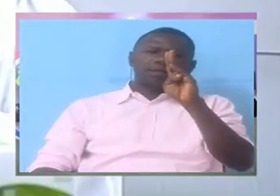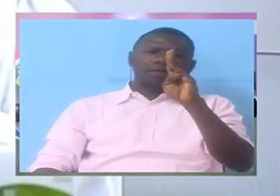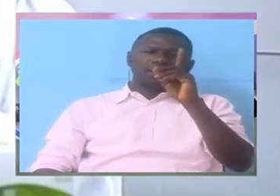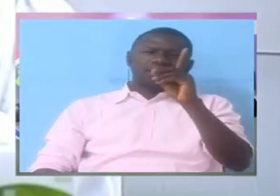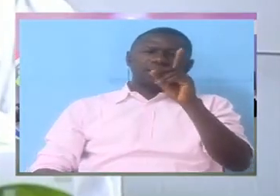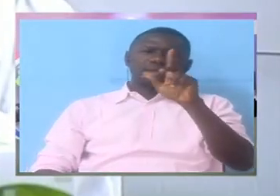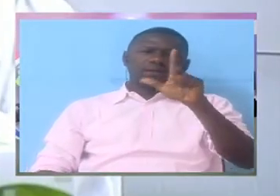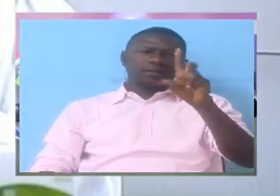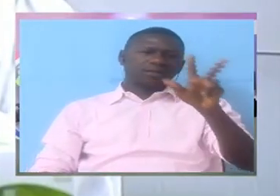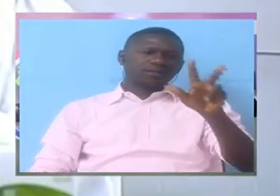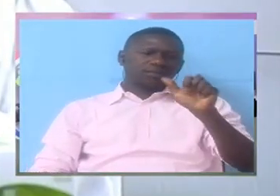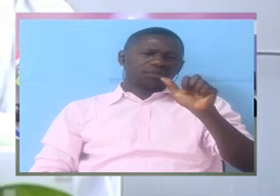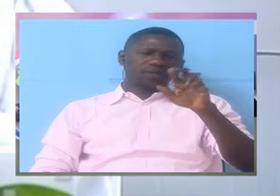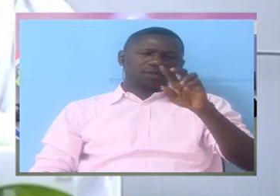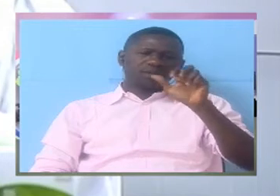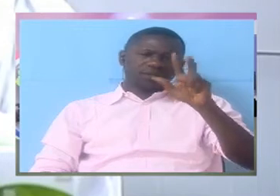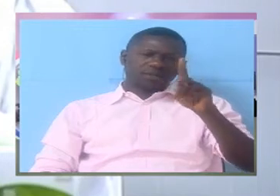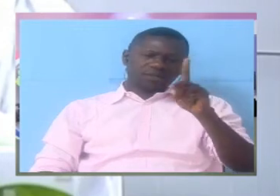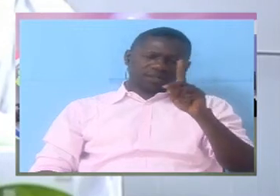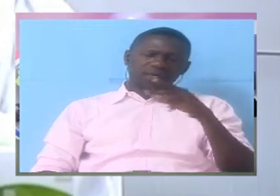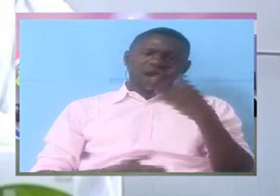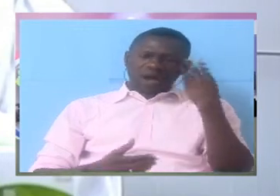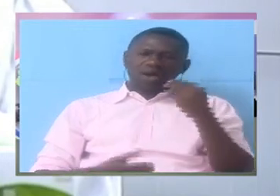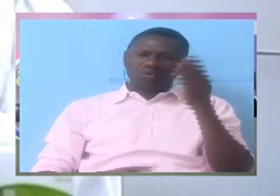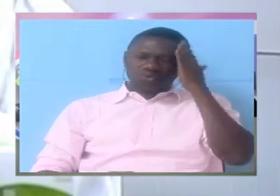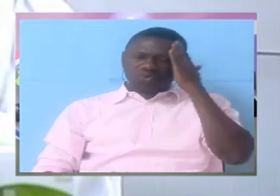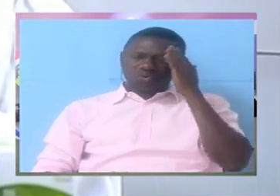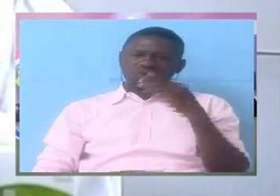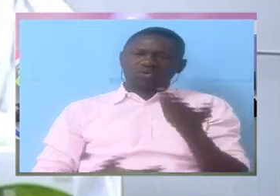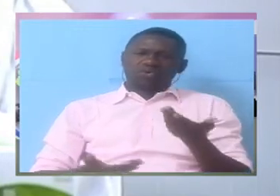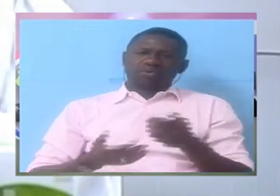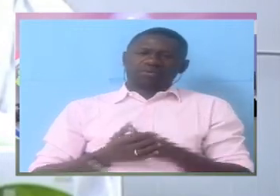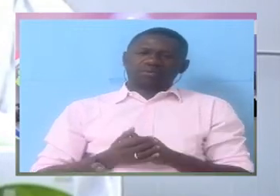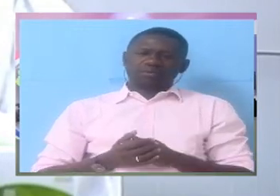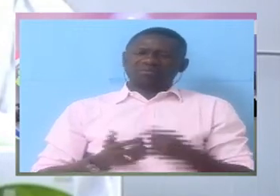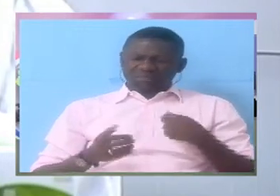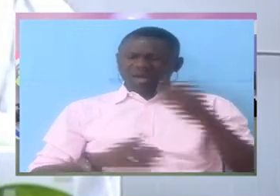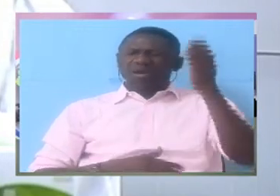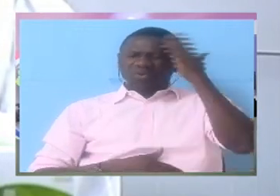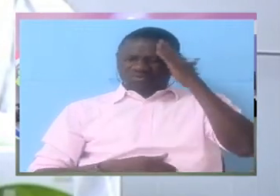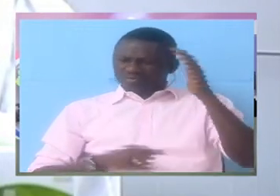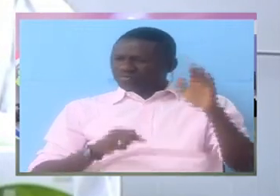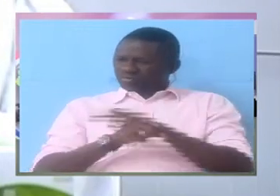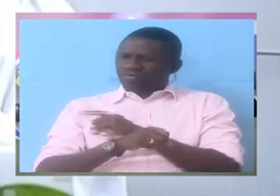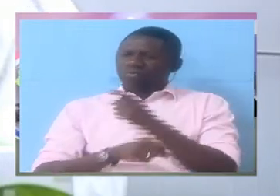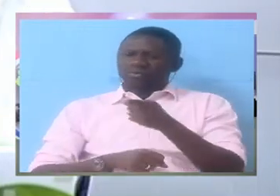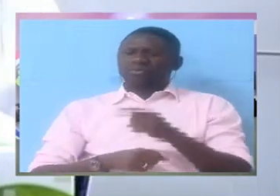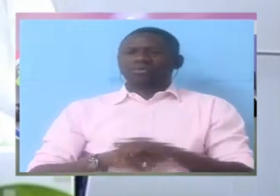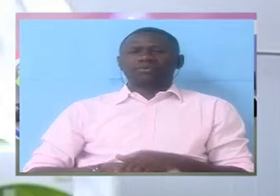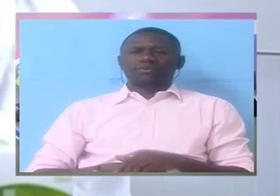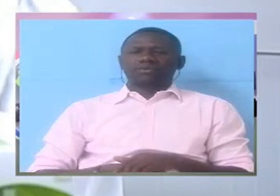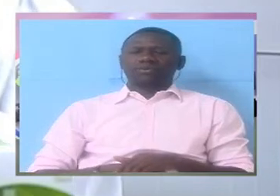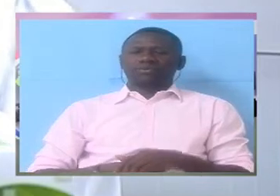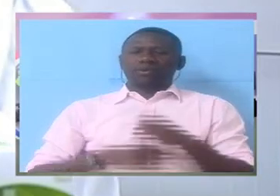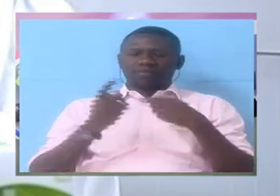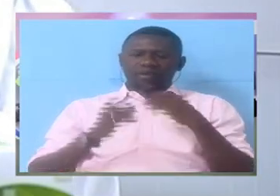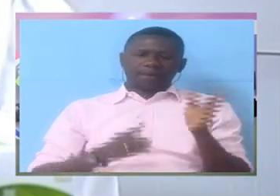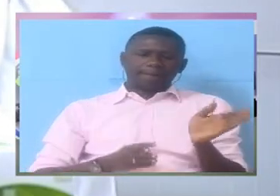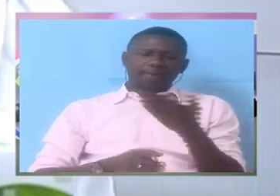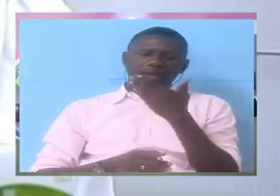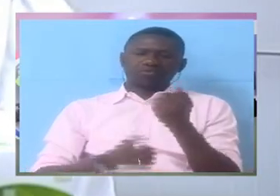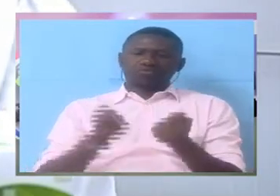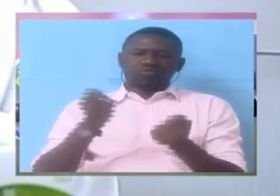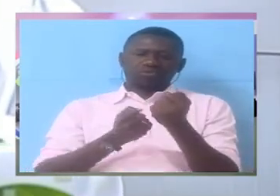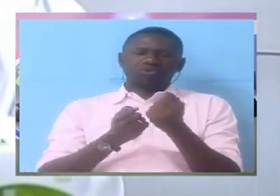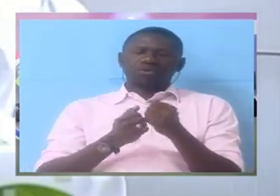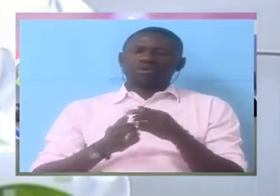I know Edward. You have to allow for the interpretation. Nga Edward lonne, nga lonne. Proceed, please. So he passed. Birata mita. And